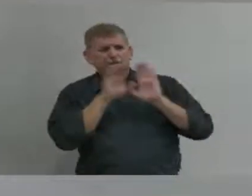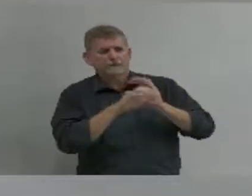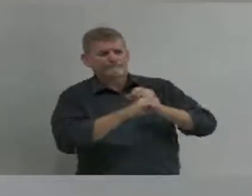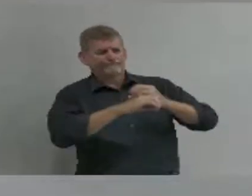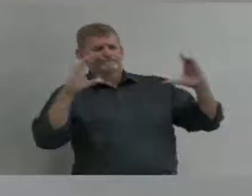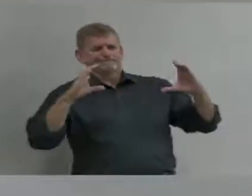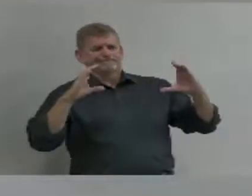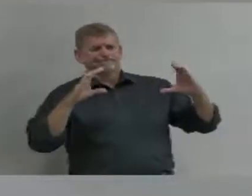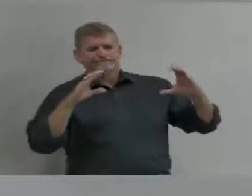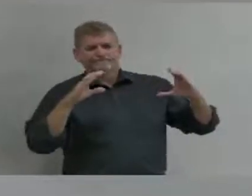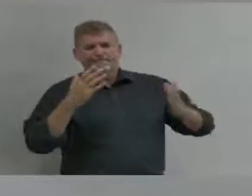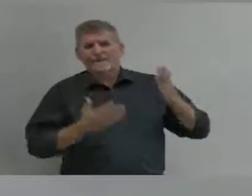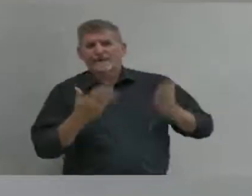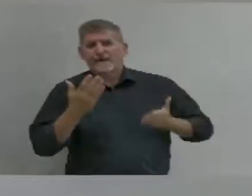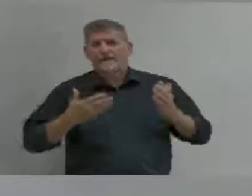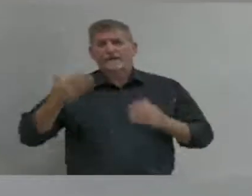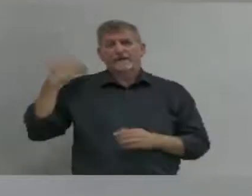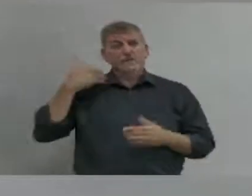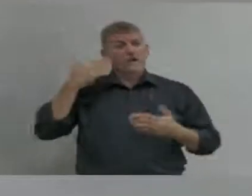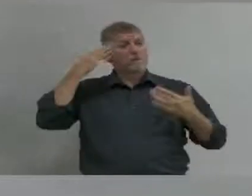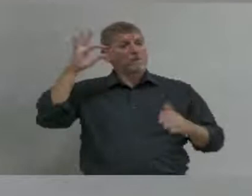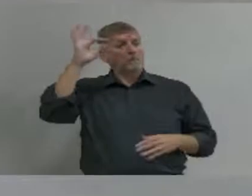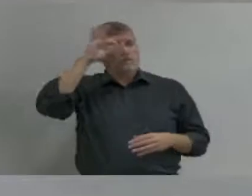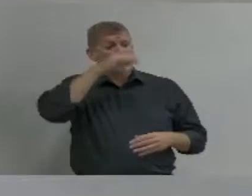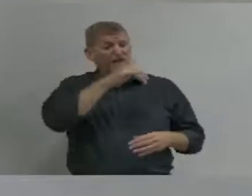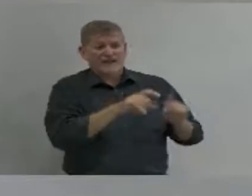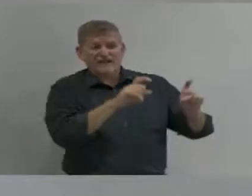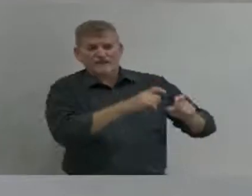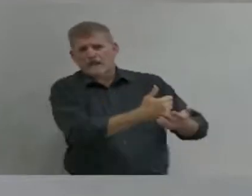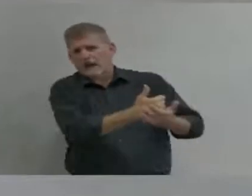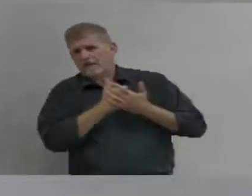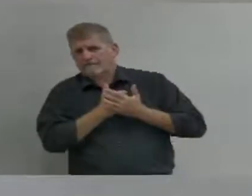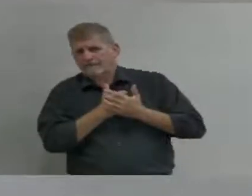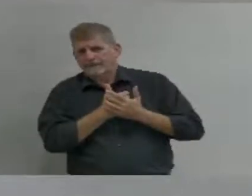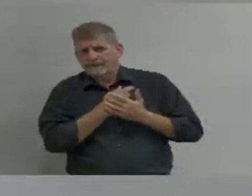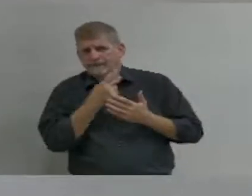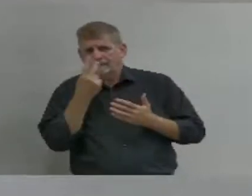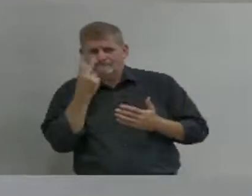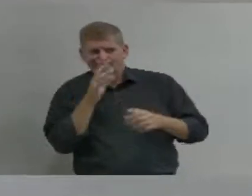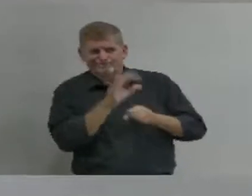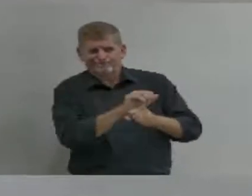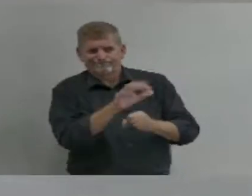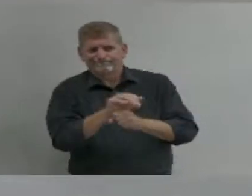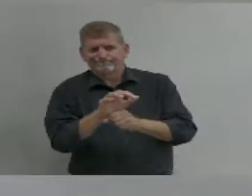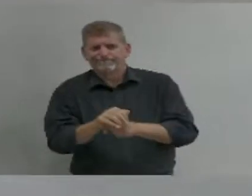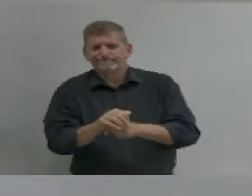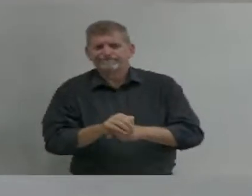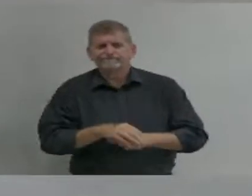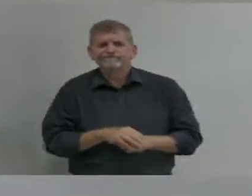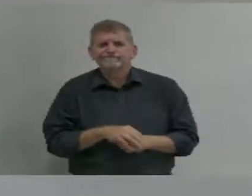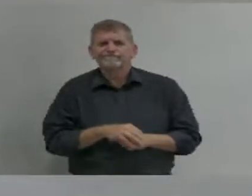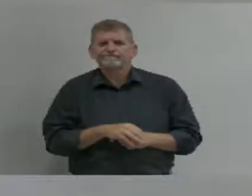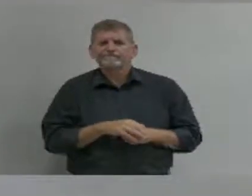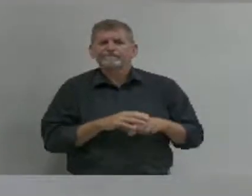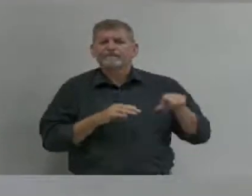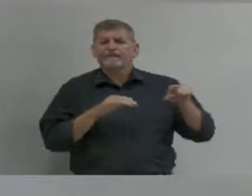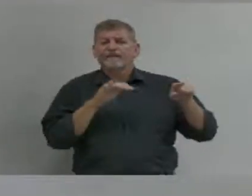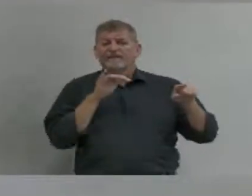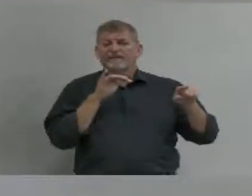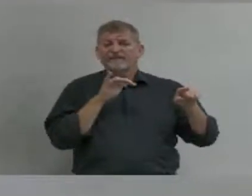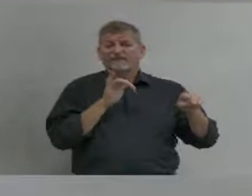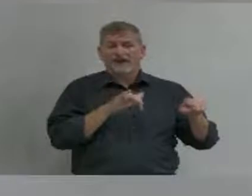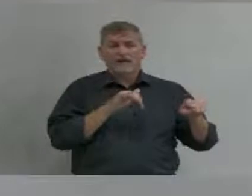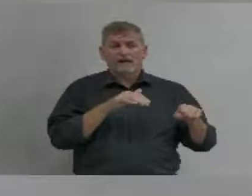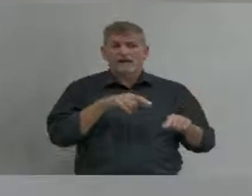otherwise. And for that reason, that's Purdue's part of our community. And so knowing that